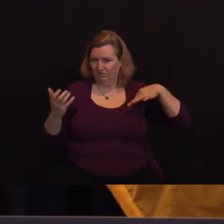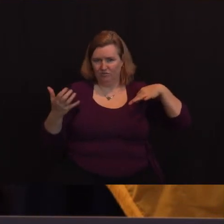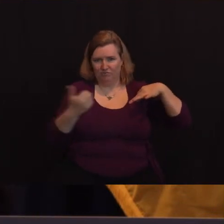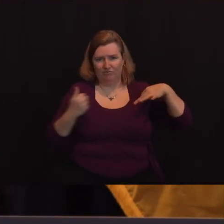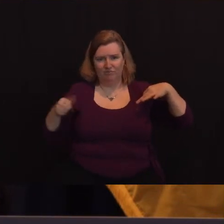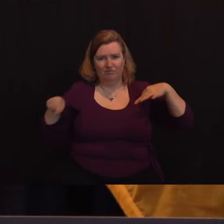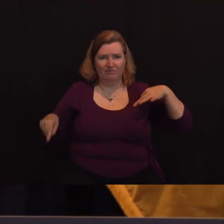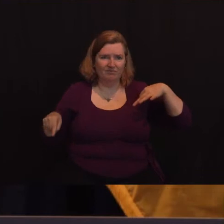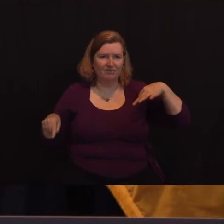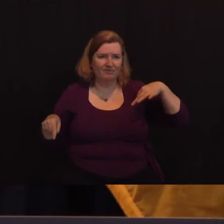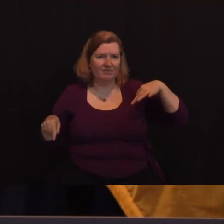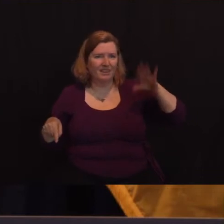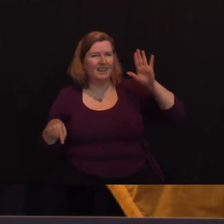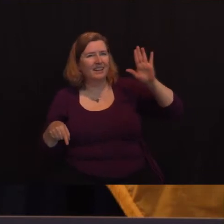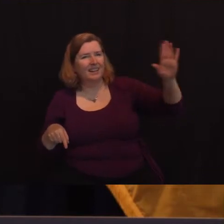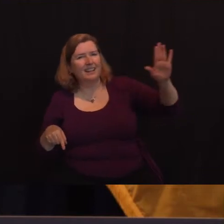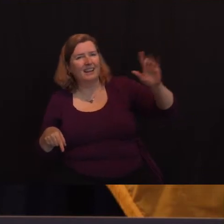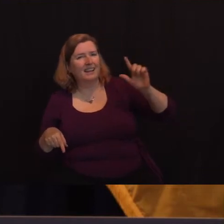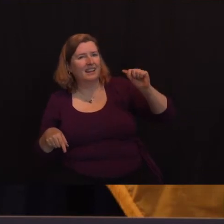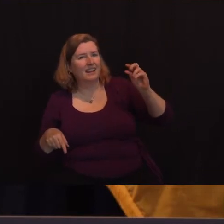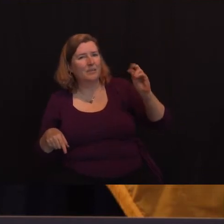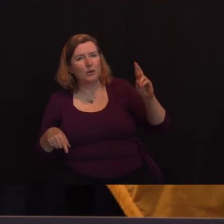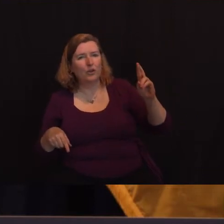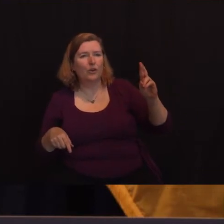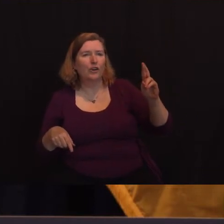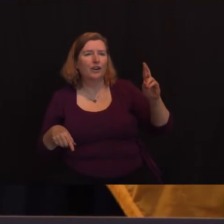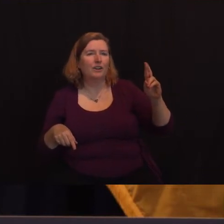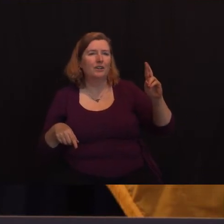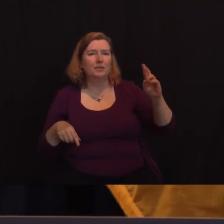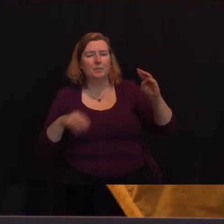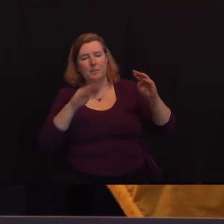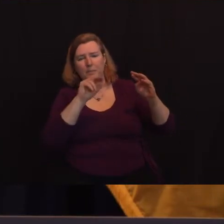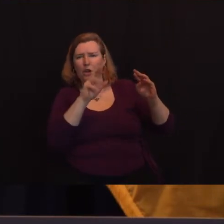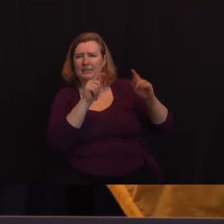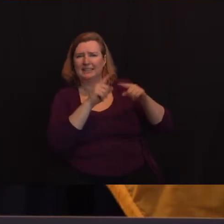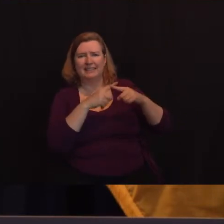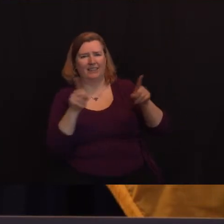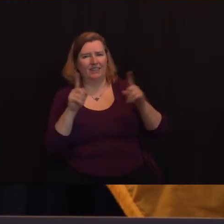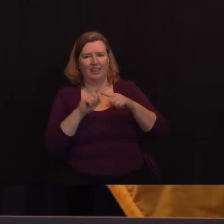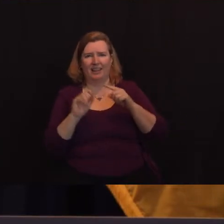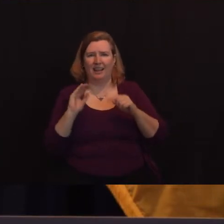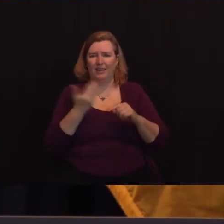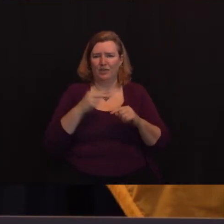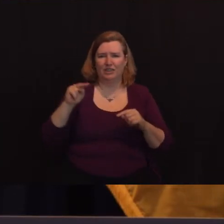those labor markets which were different than higher wage states like ours, and